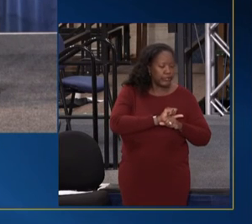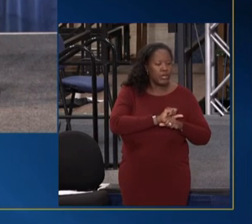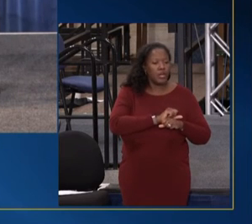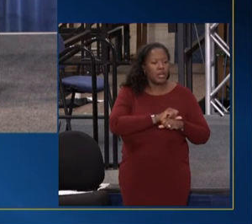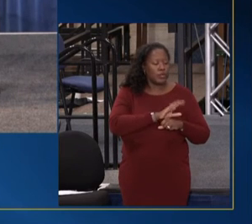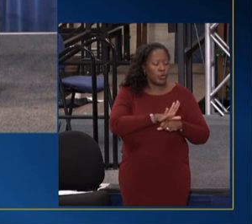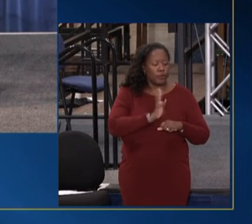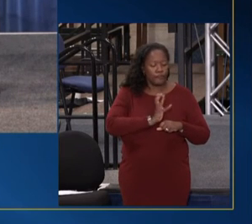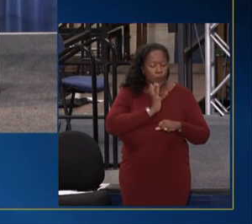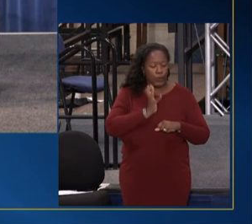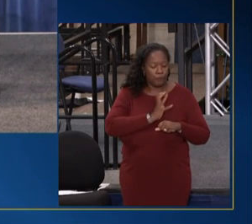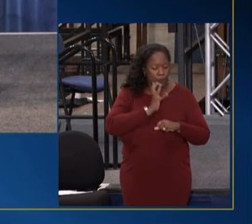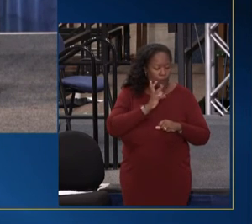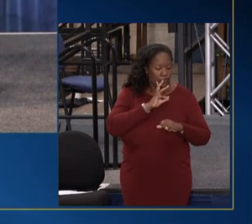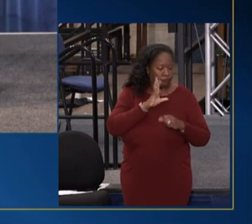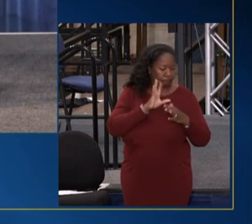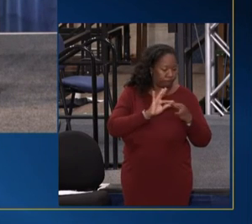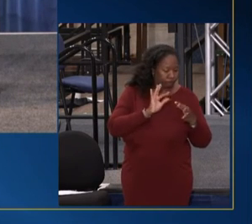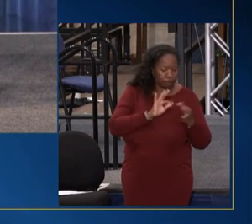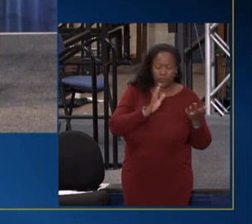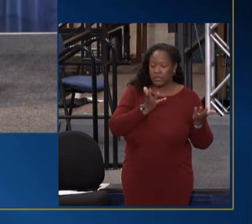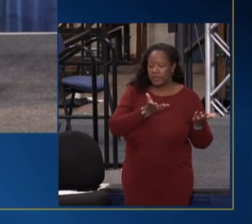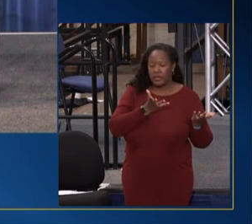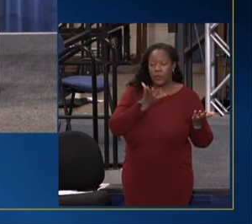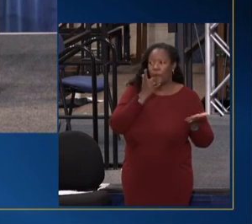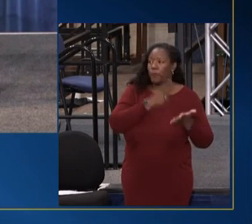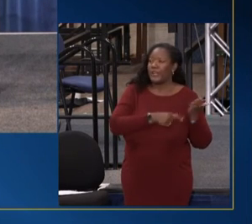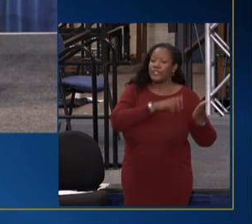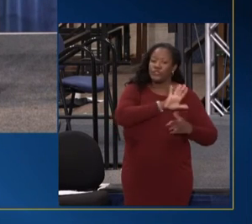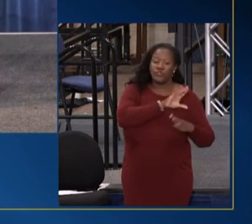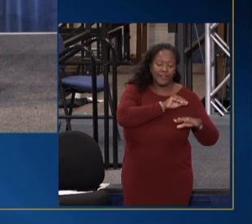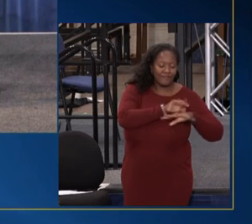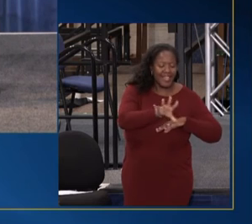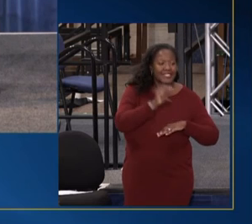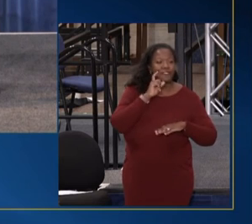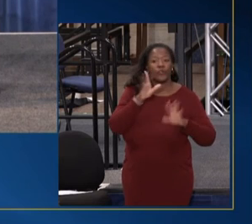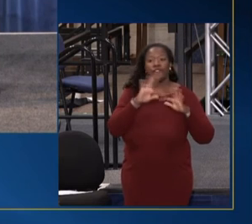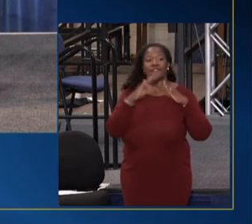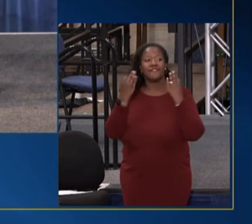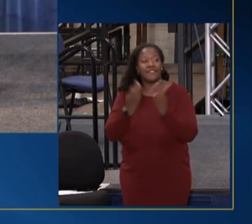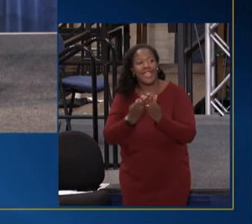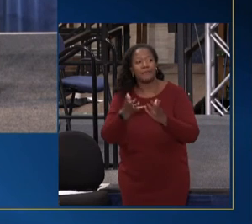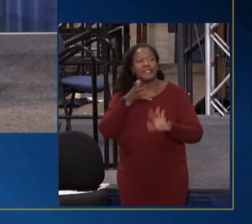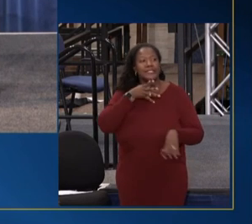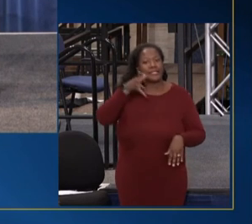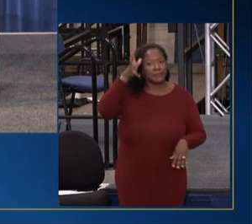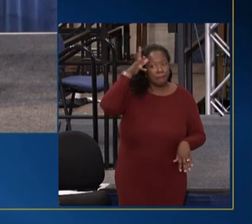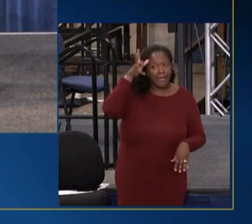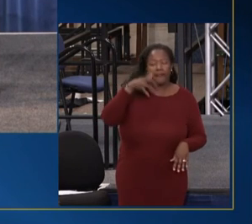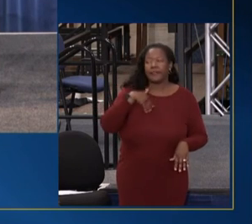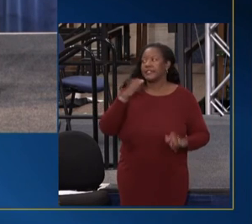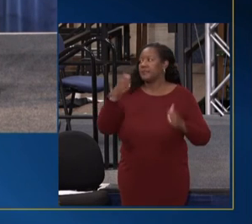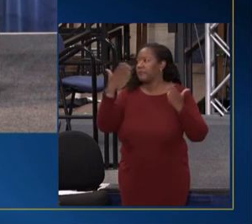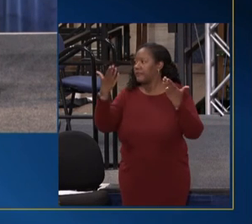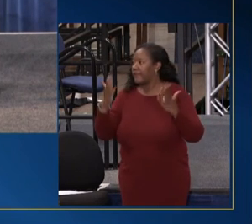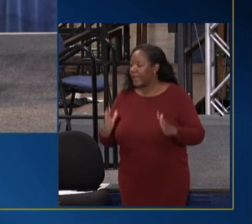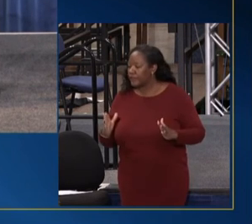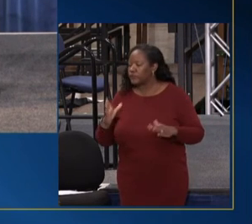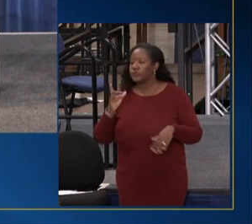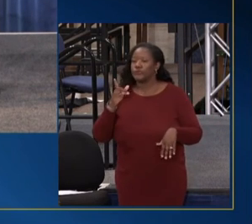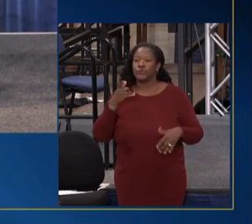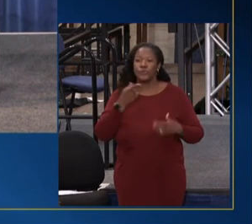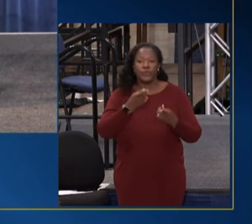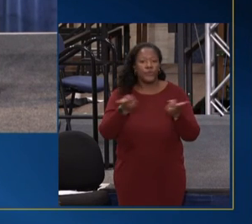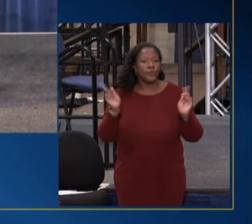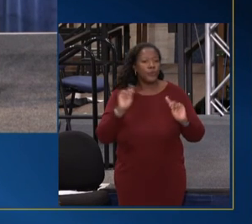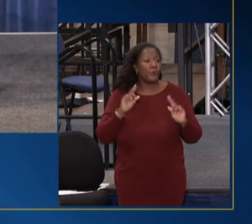today, what is your advice for, you know, families and parents and providers in this space across the country who,